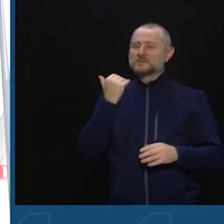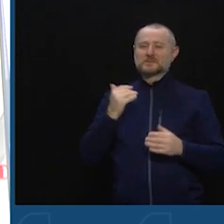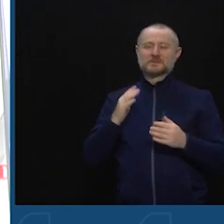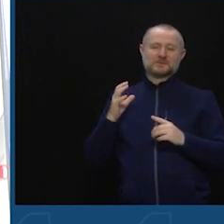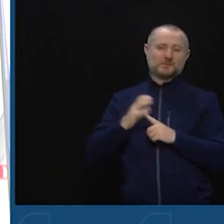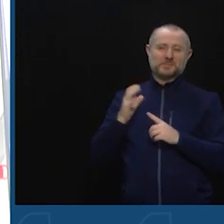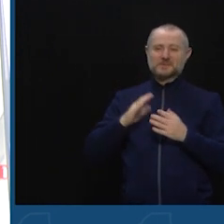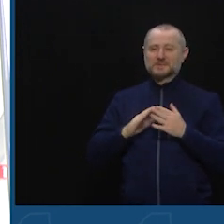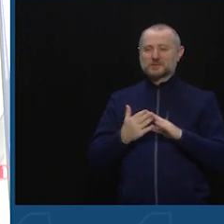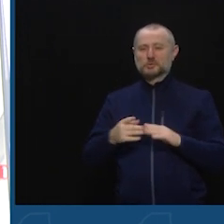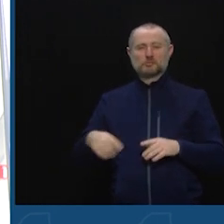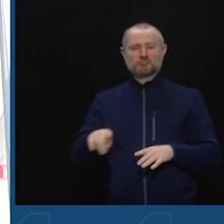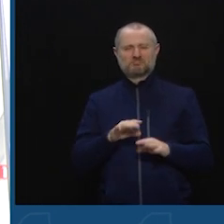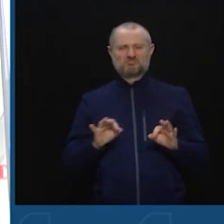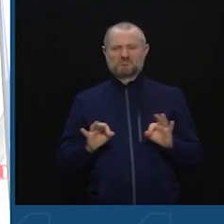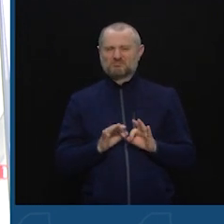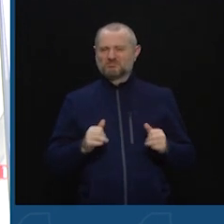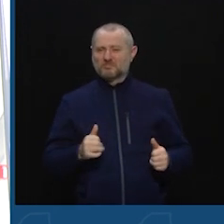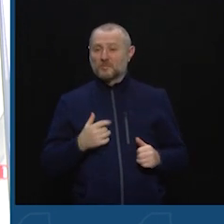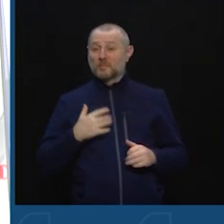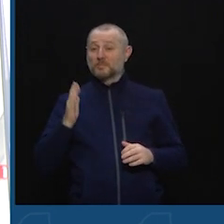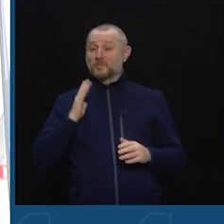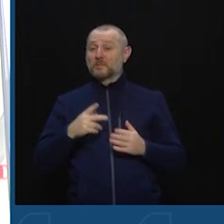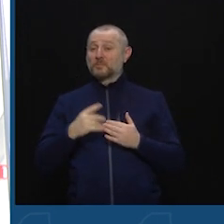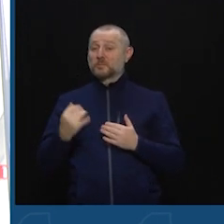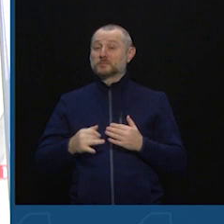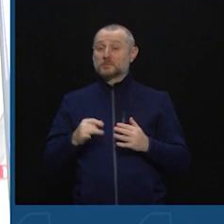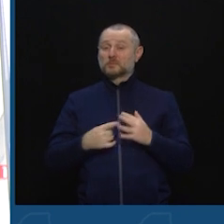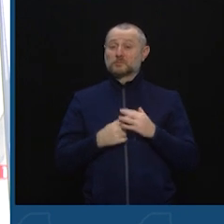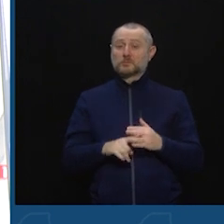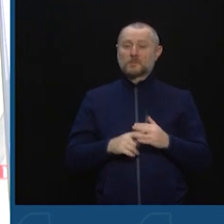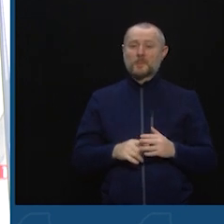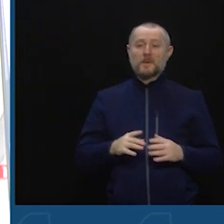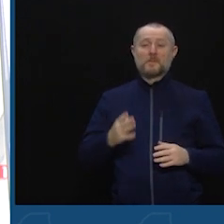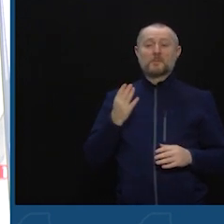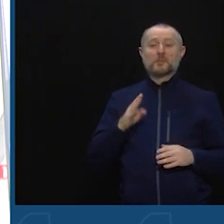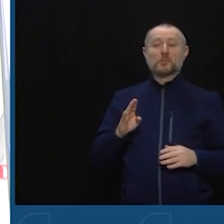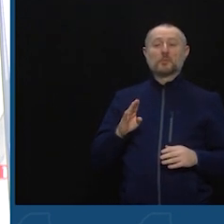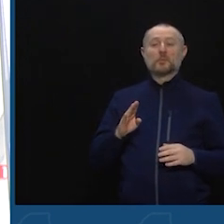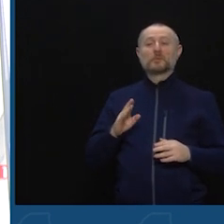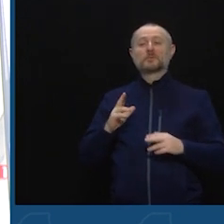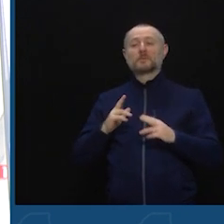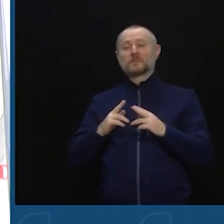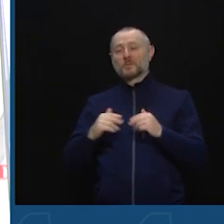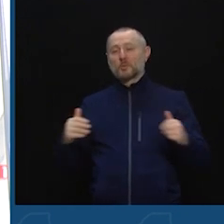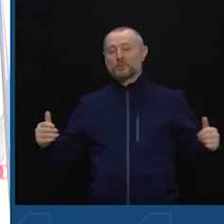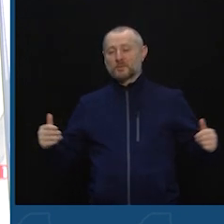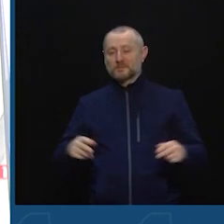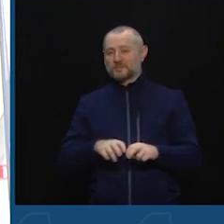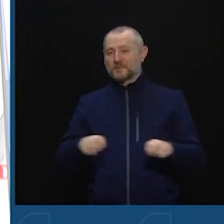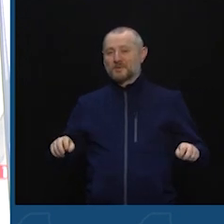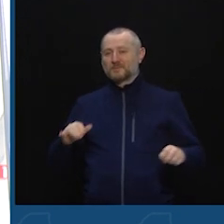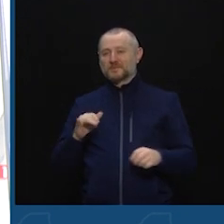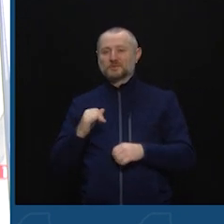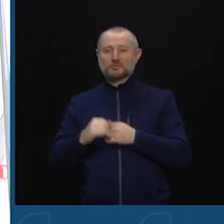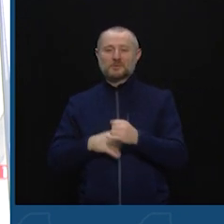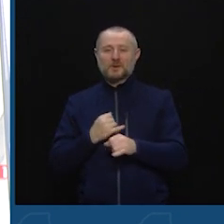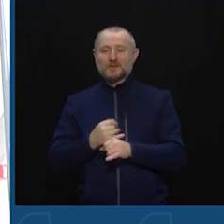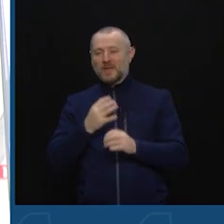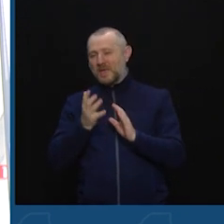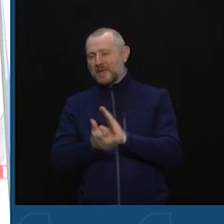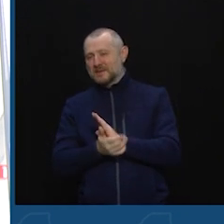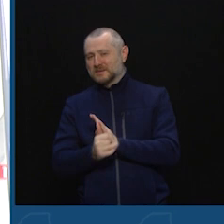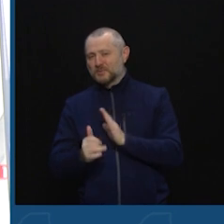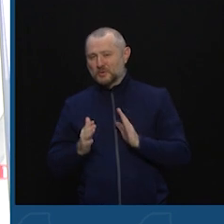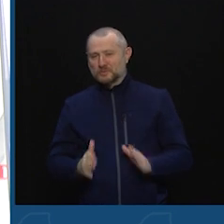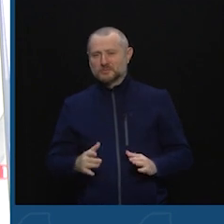have believed when this project began that a blue ribbon panel of international experts in the art and in the world